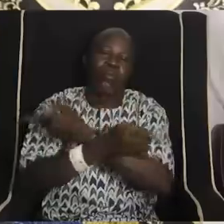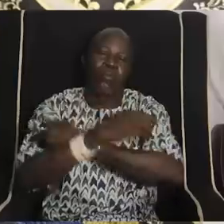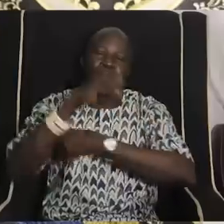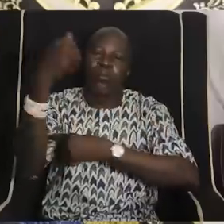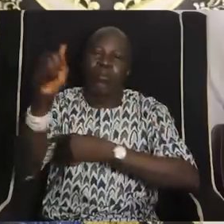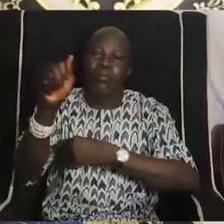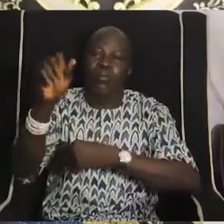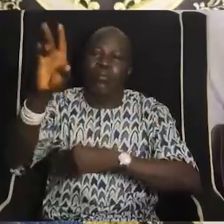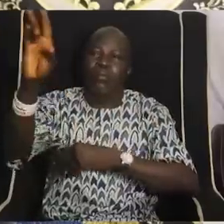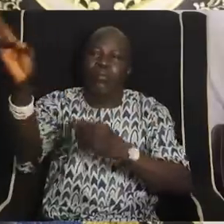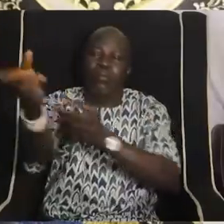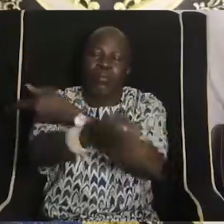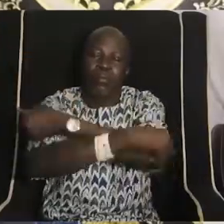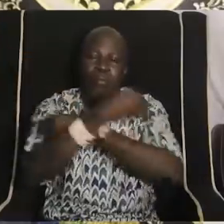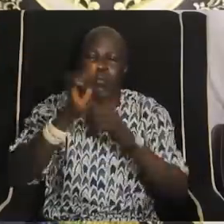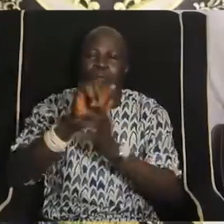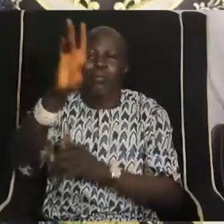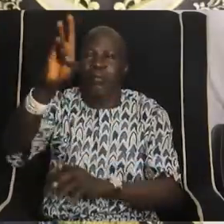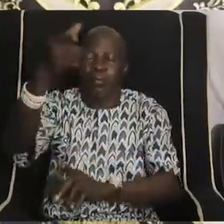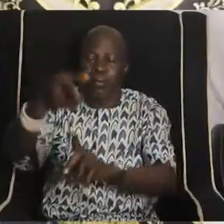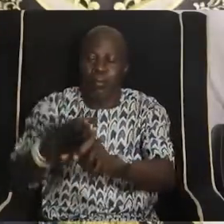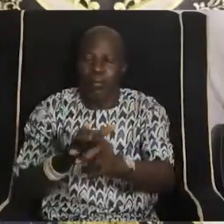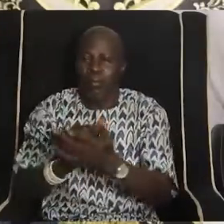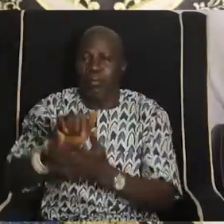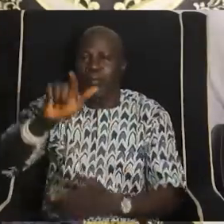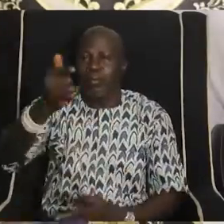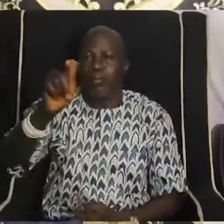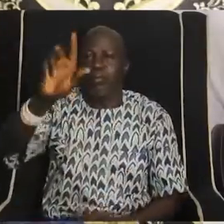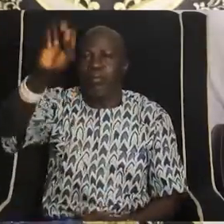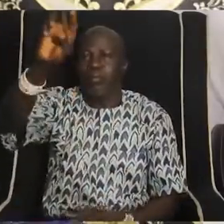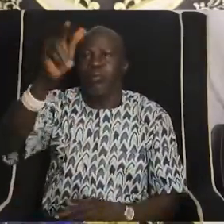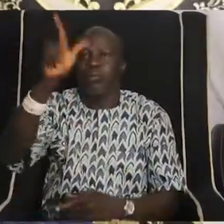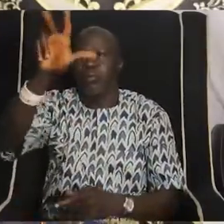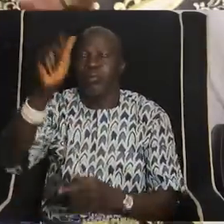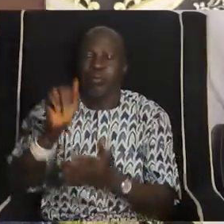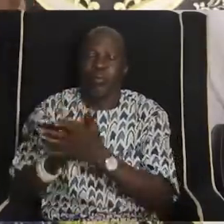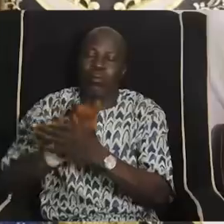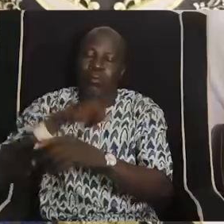10th day of the 7th month of 2023 year